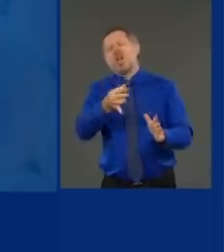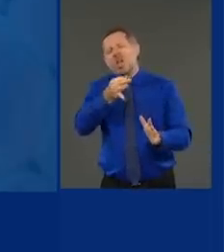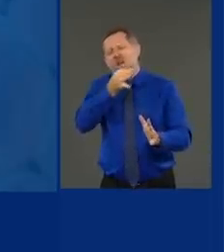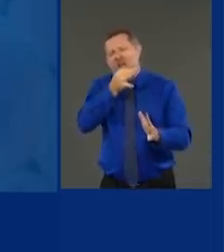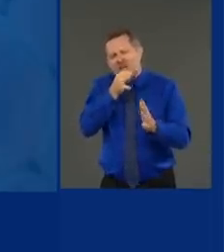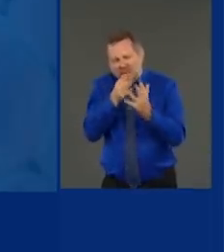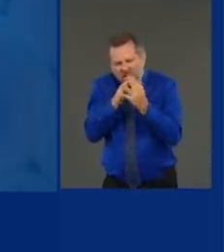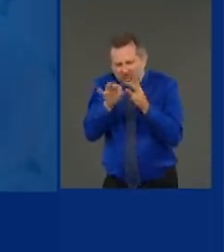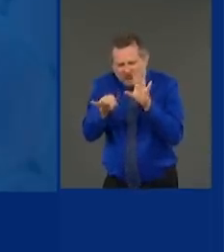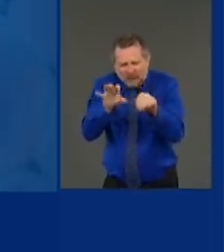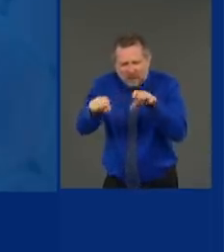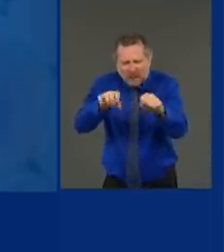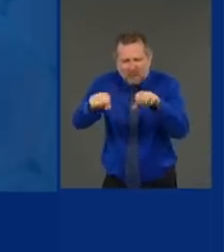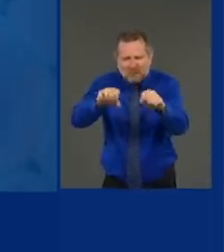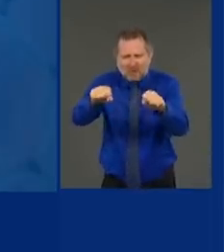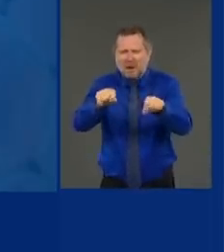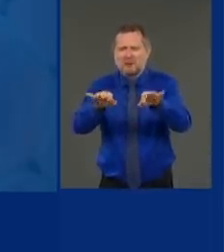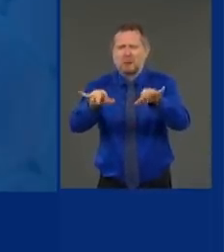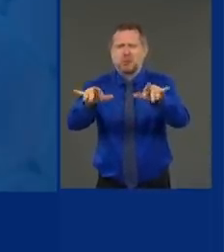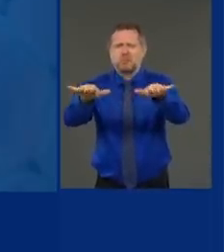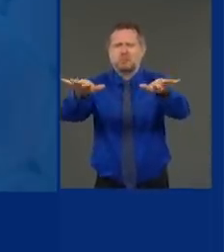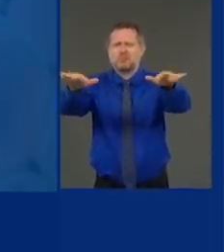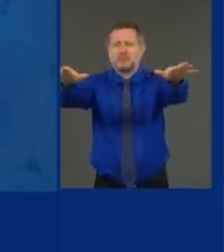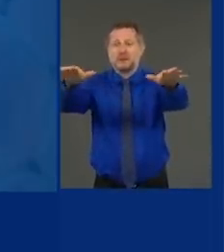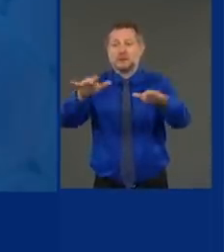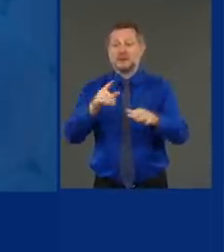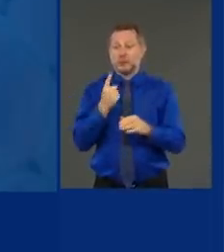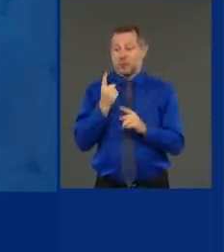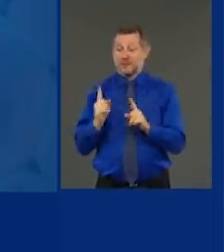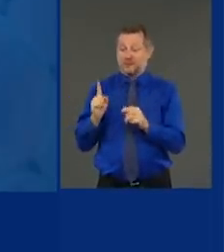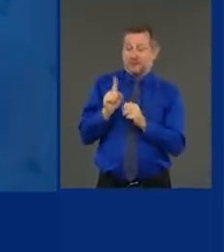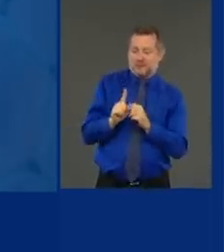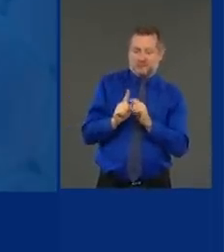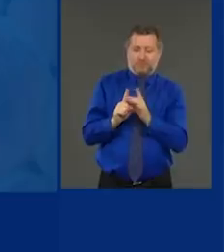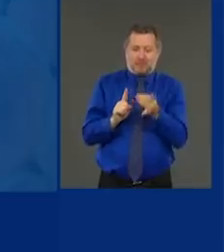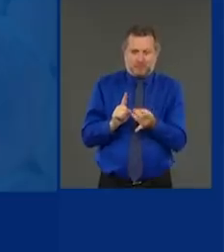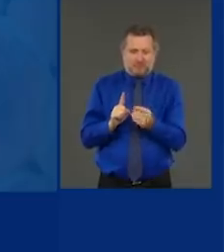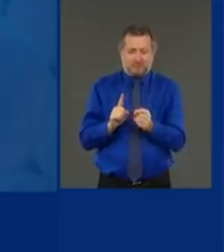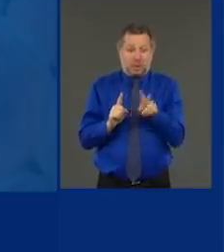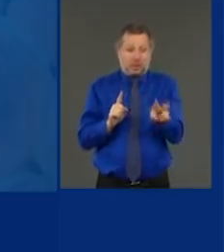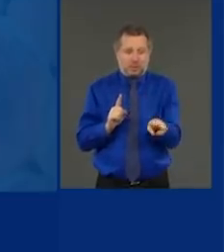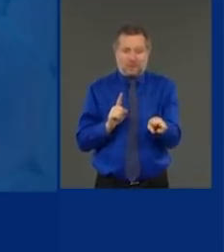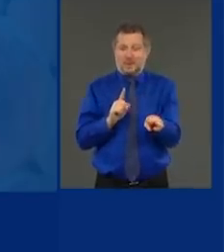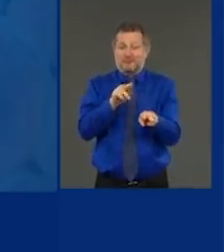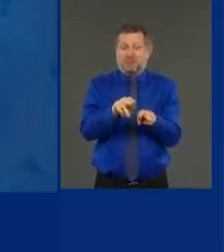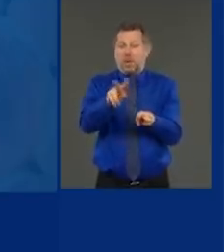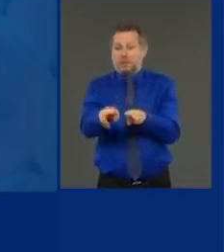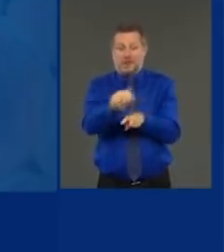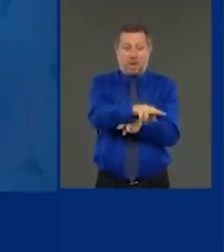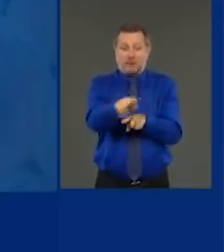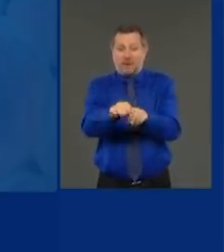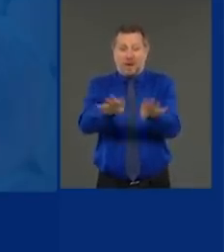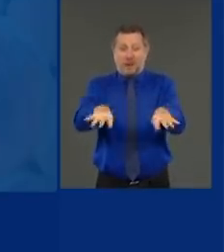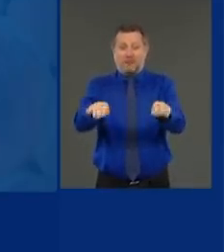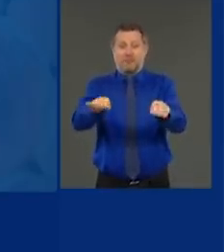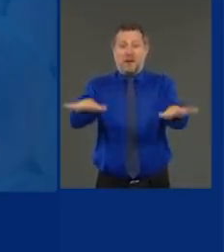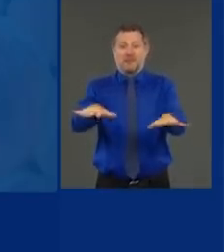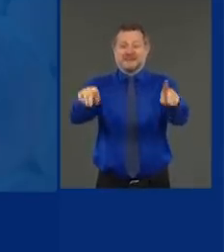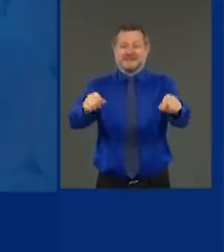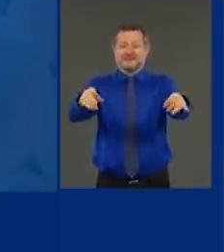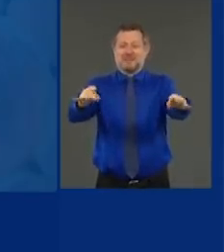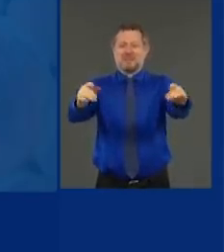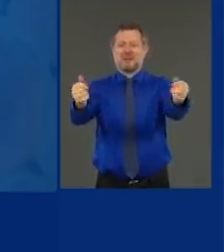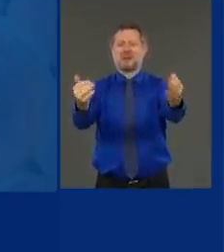a virus does. One person infects two people infect four. It is the exponential pyramid